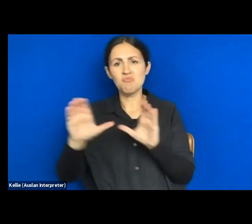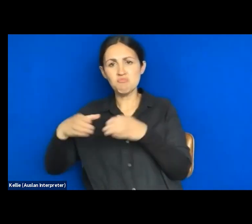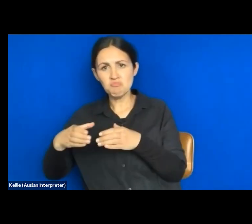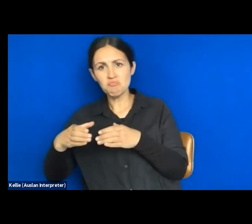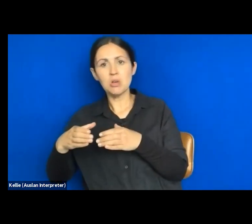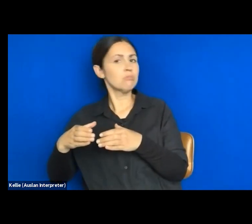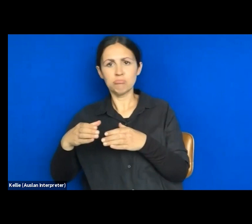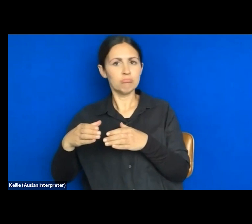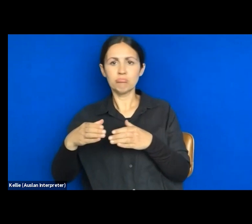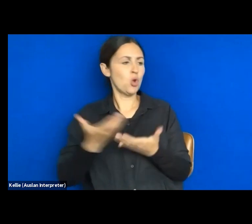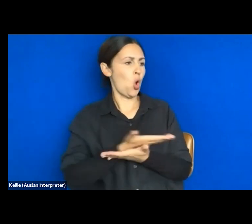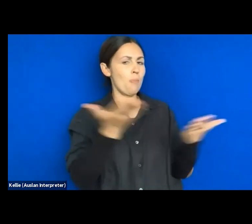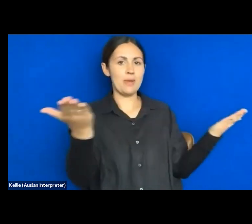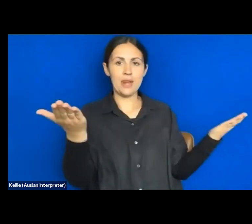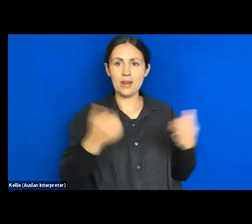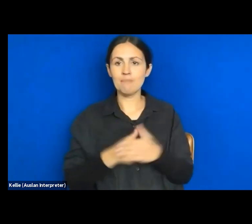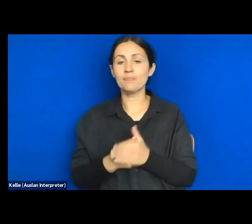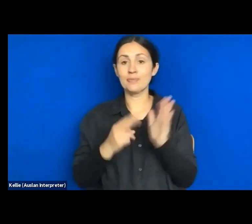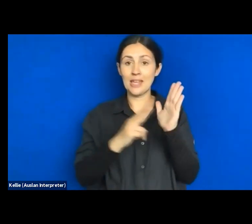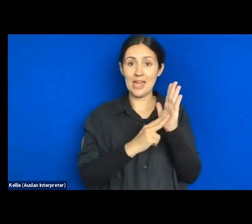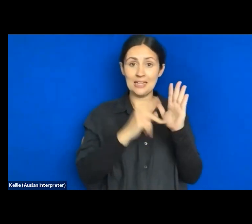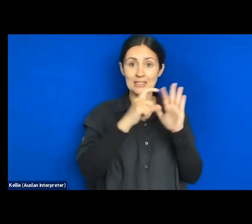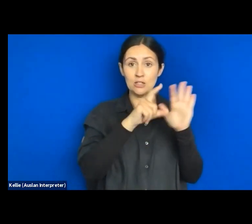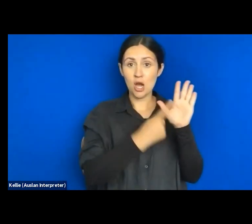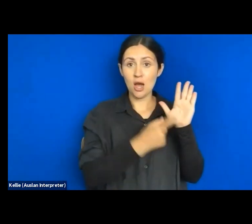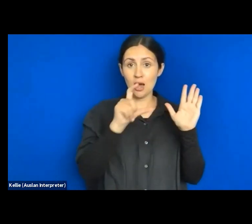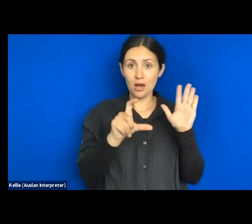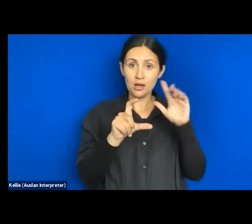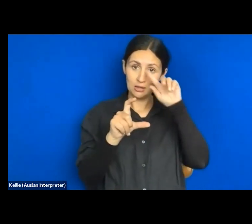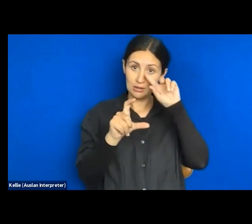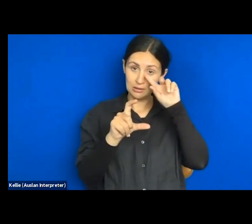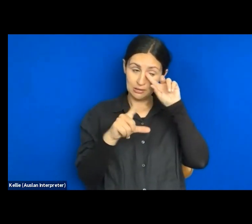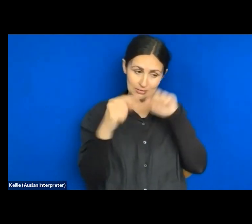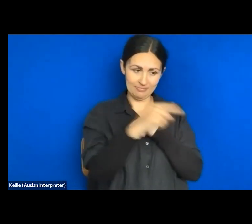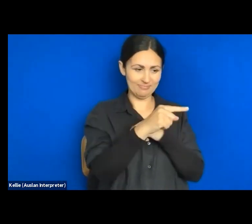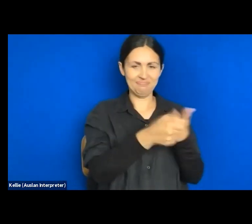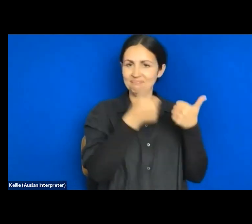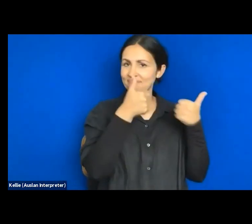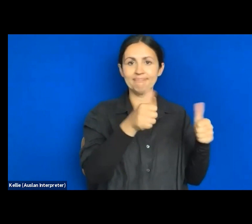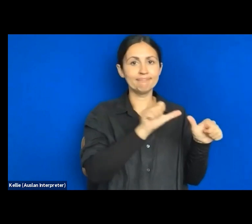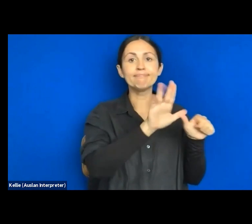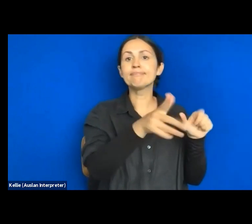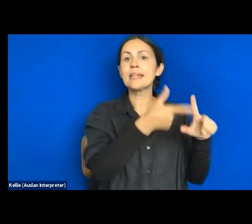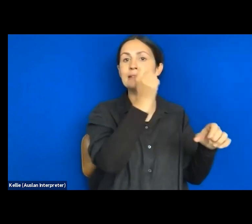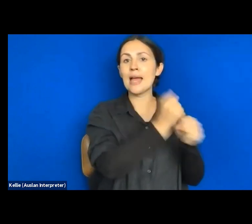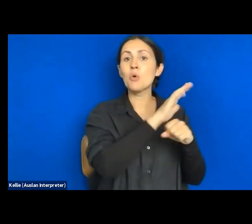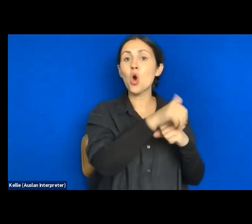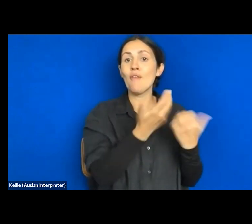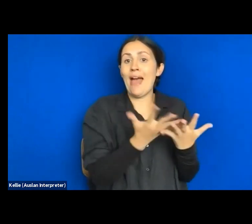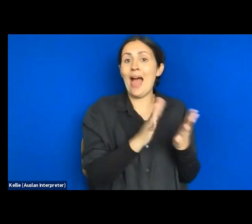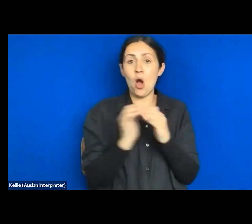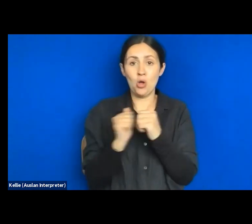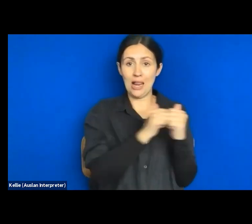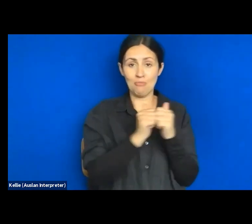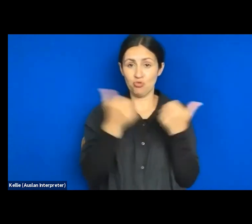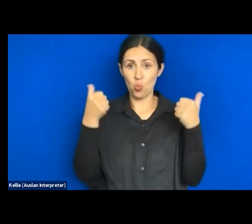government. NDARC is an exemplar of just that. Having collaborated with the